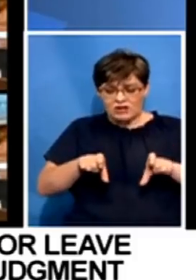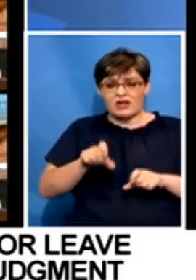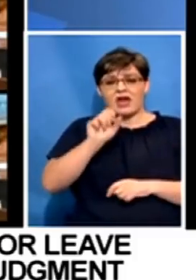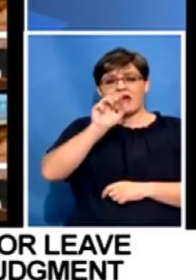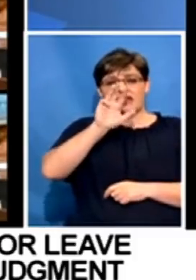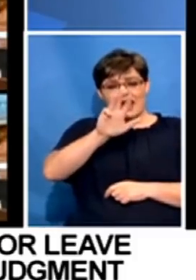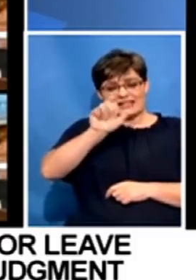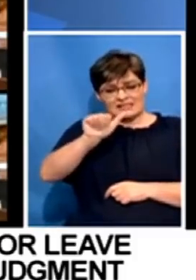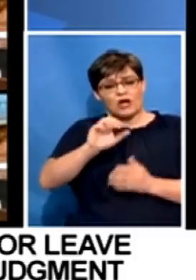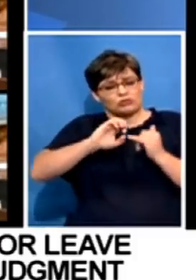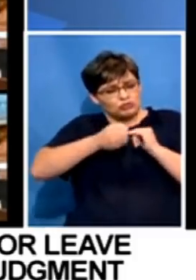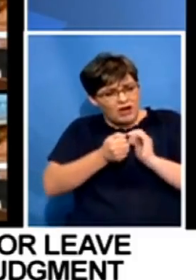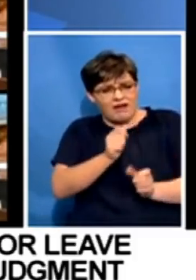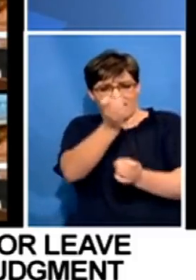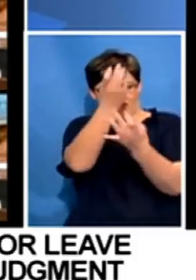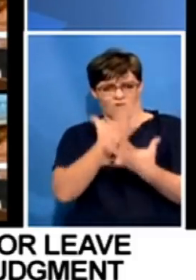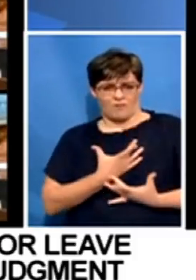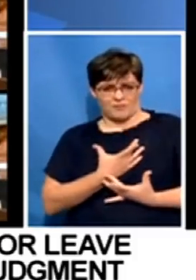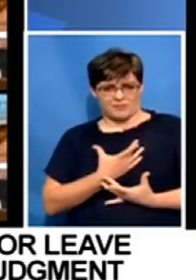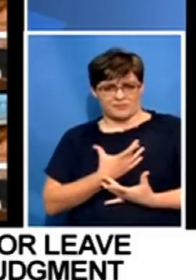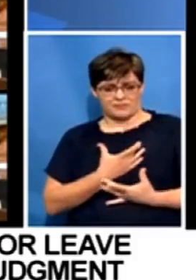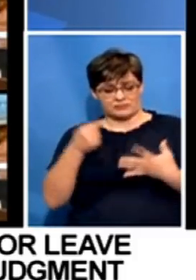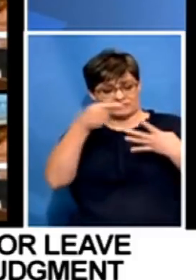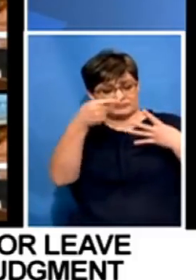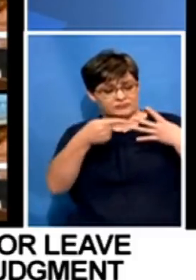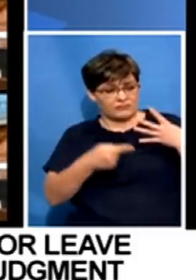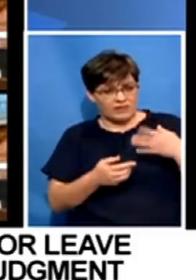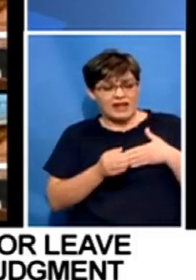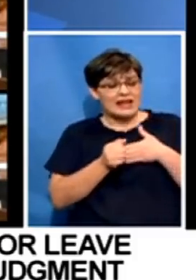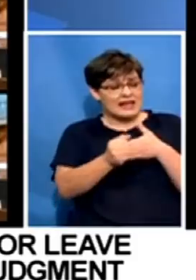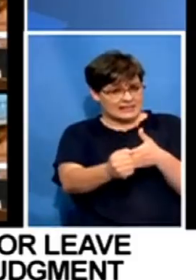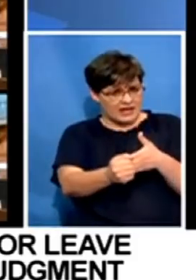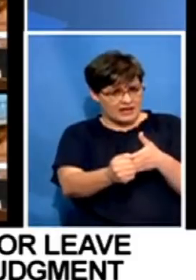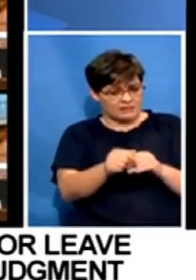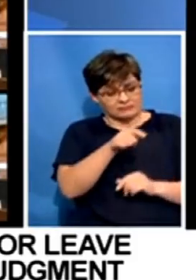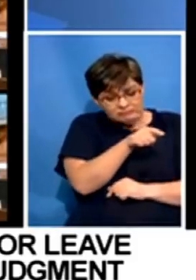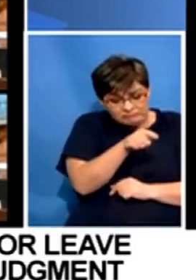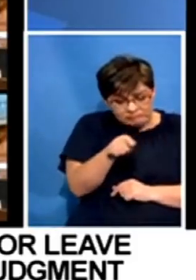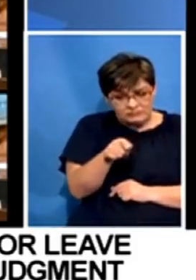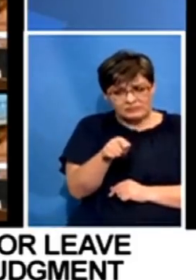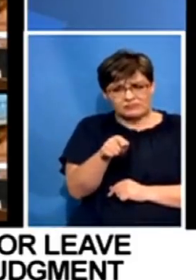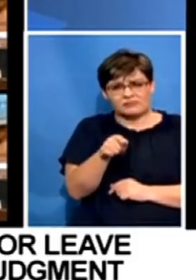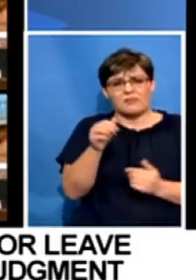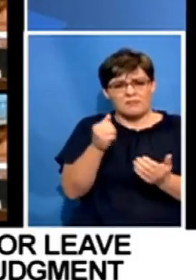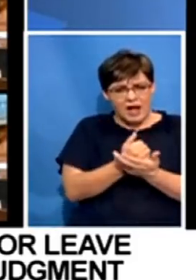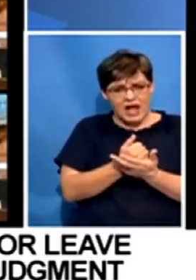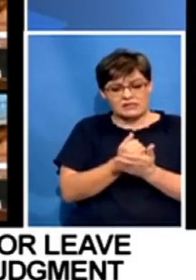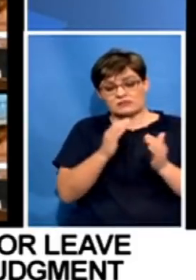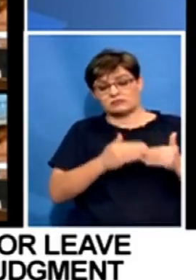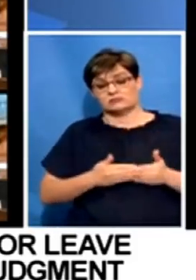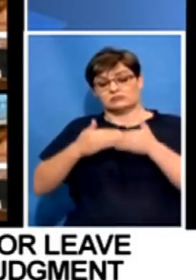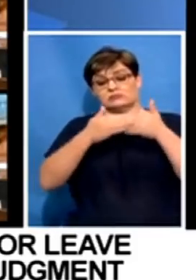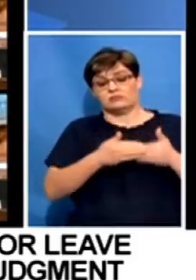those leaders upon which it calls to exercise caution, it doesn't just deal with